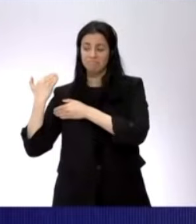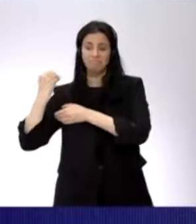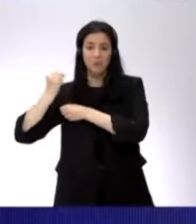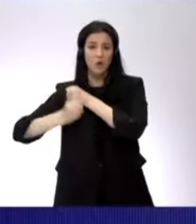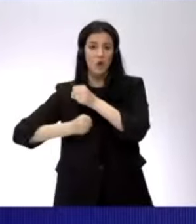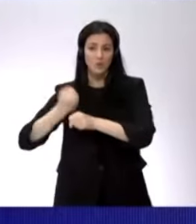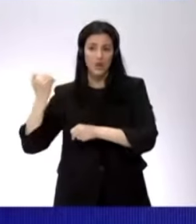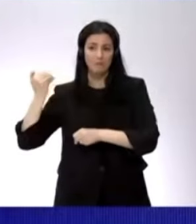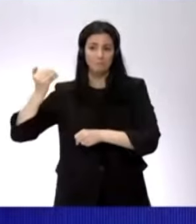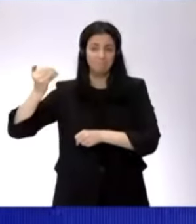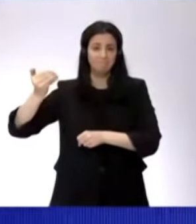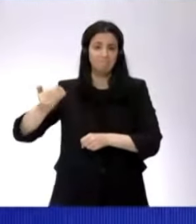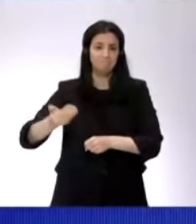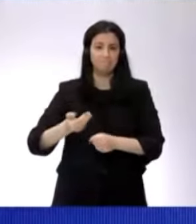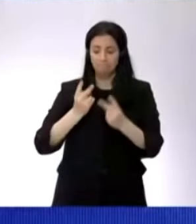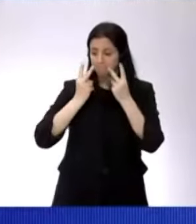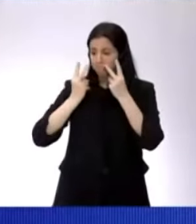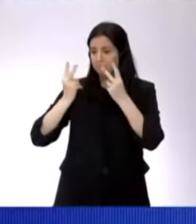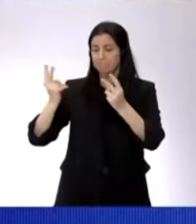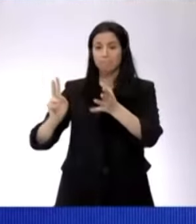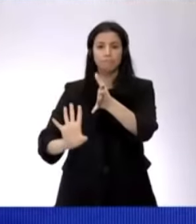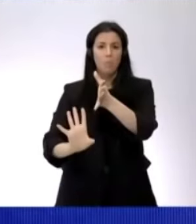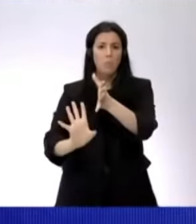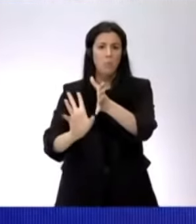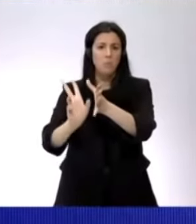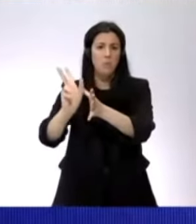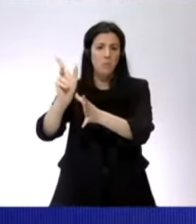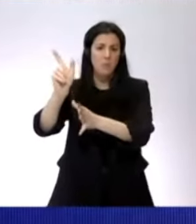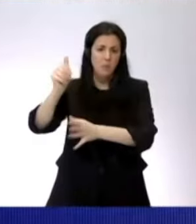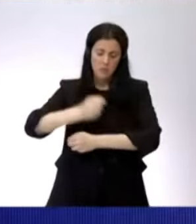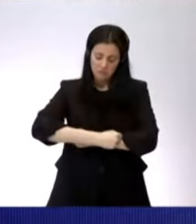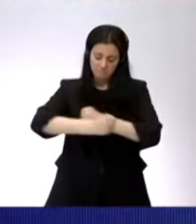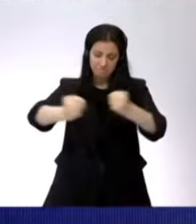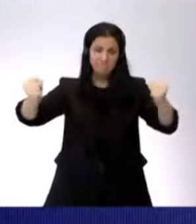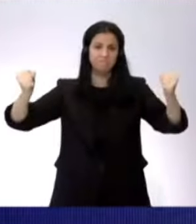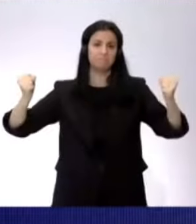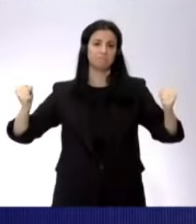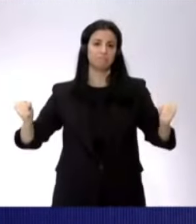and I want to pay tribute to you for that. This is impressive.